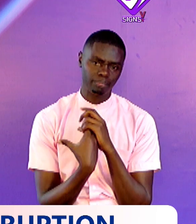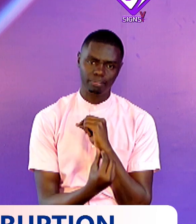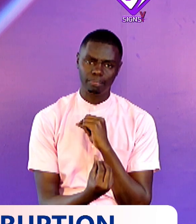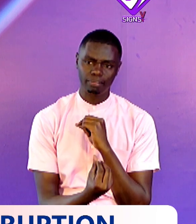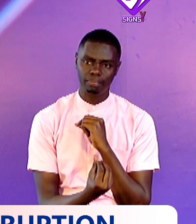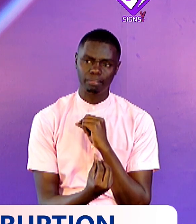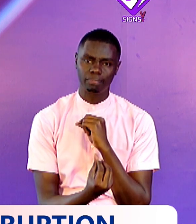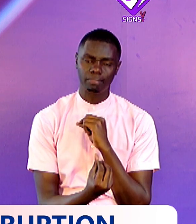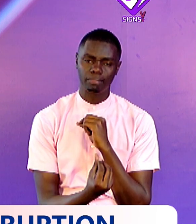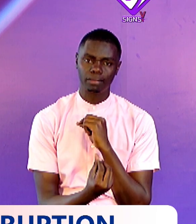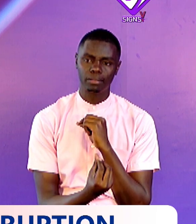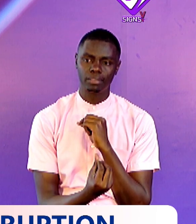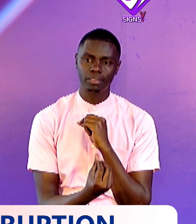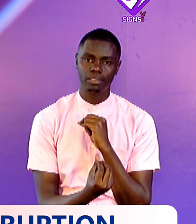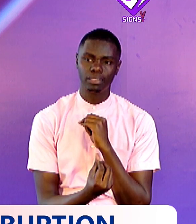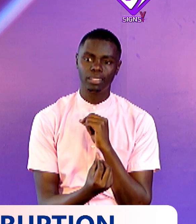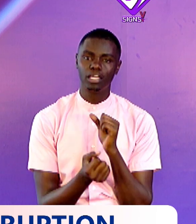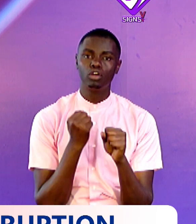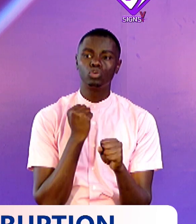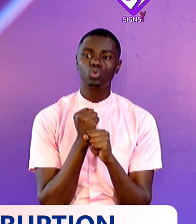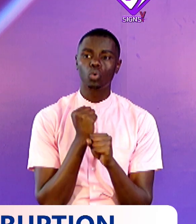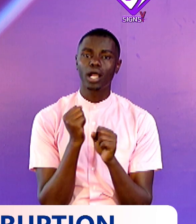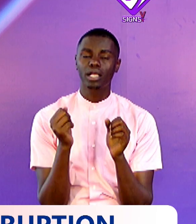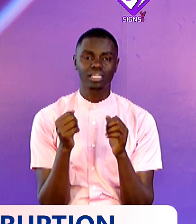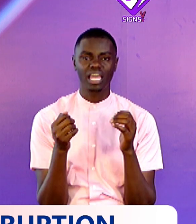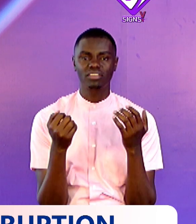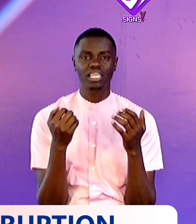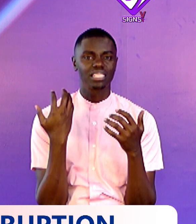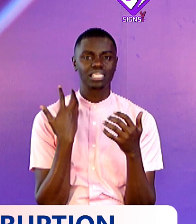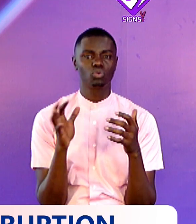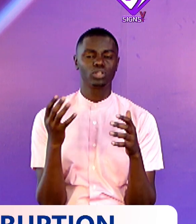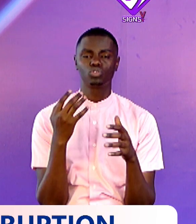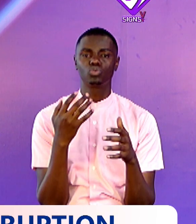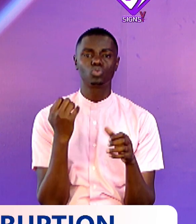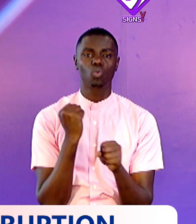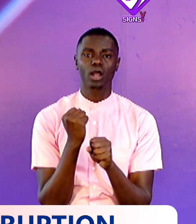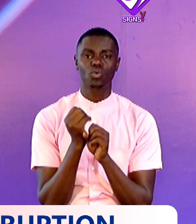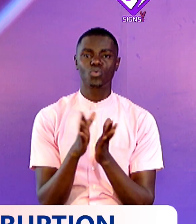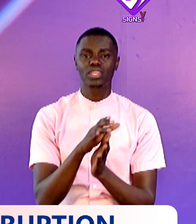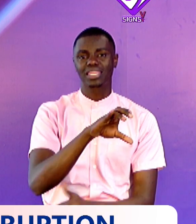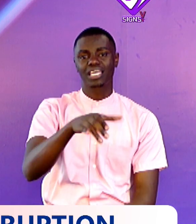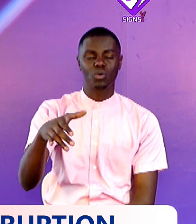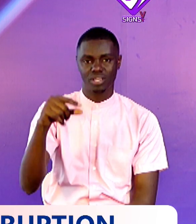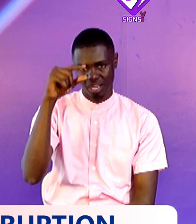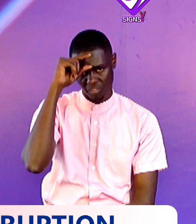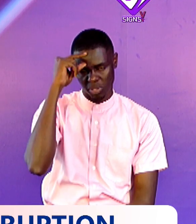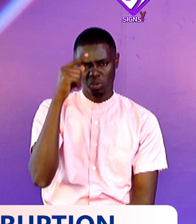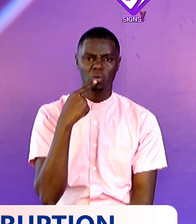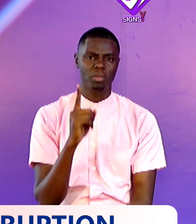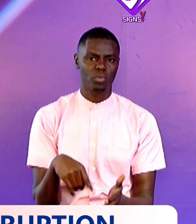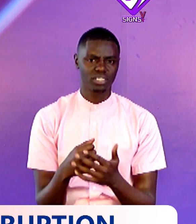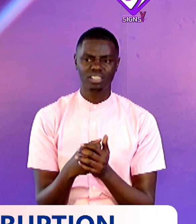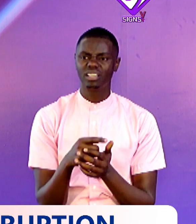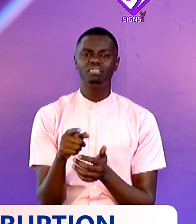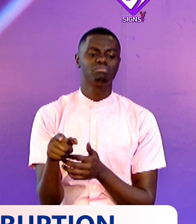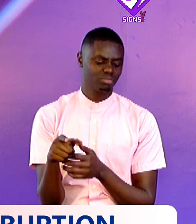they get anxious to work with a county government. They'll just tell you no. Or they'll tell you no, you know, they take too